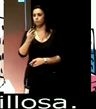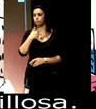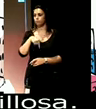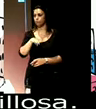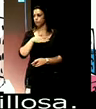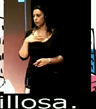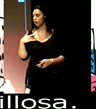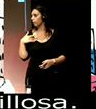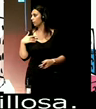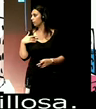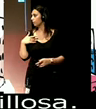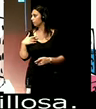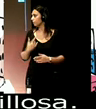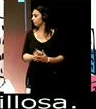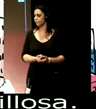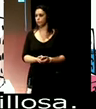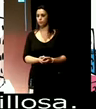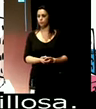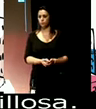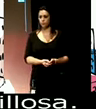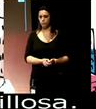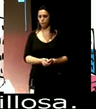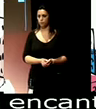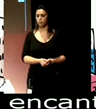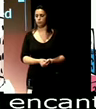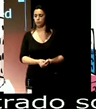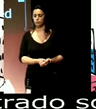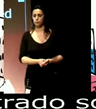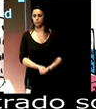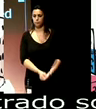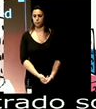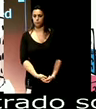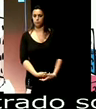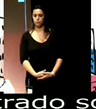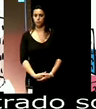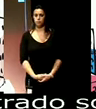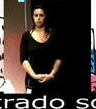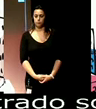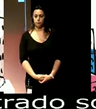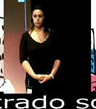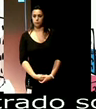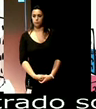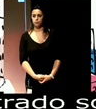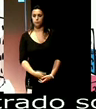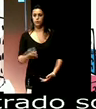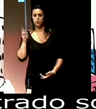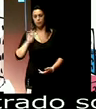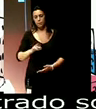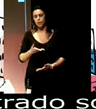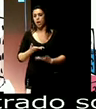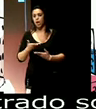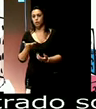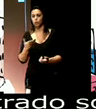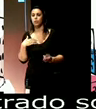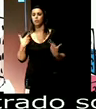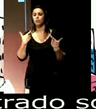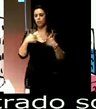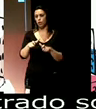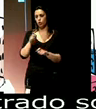assisted living or life in touristic ways of being more accessible.